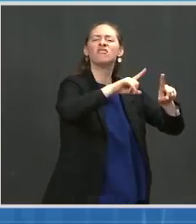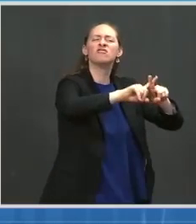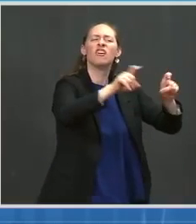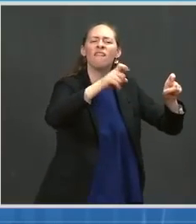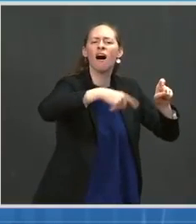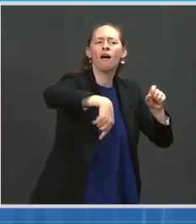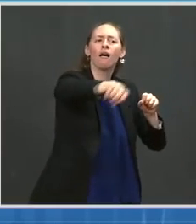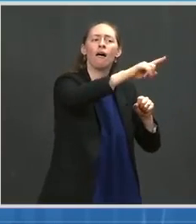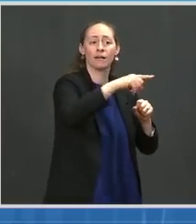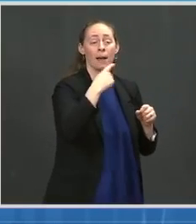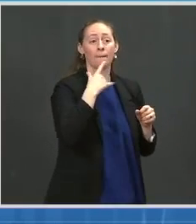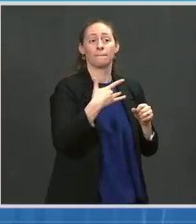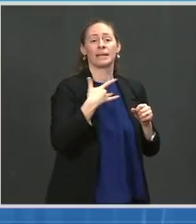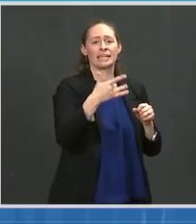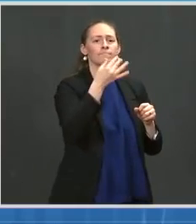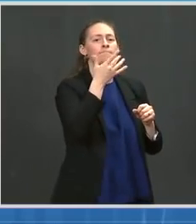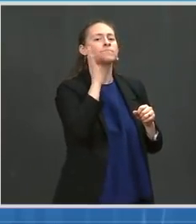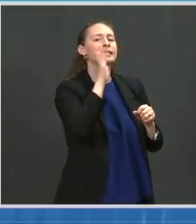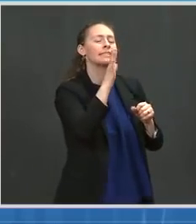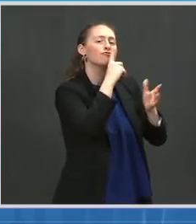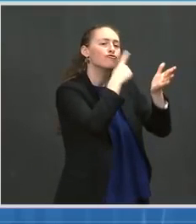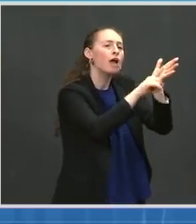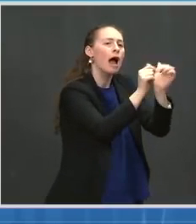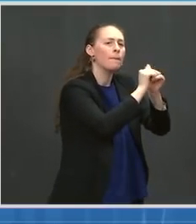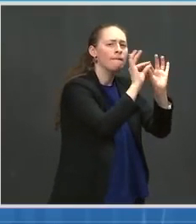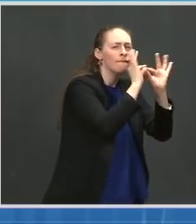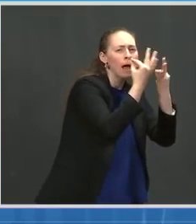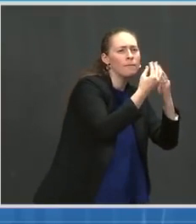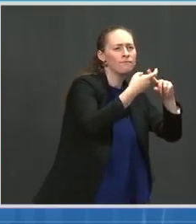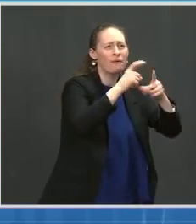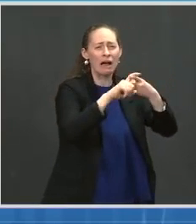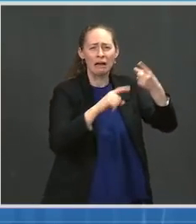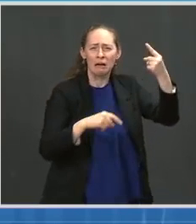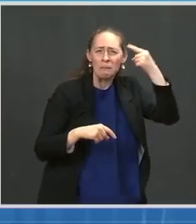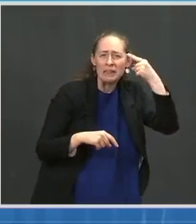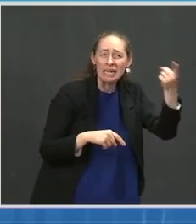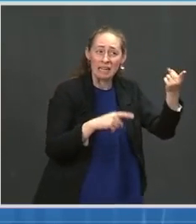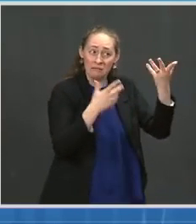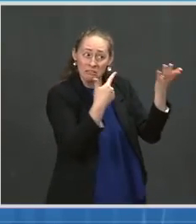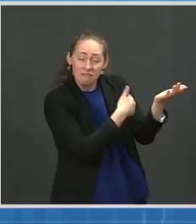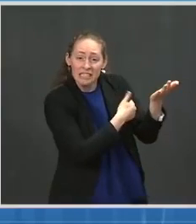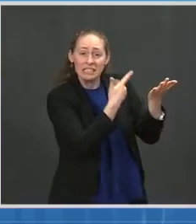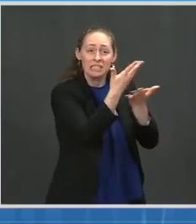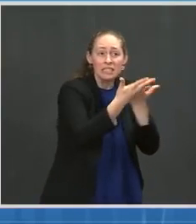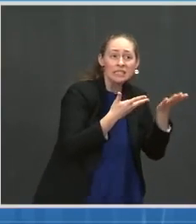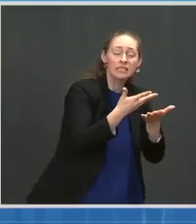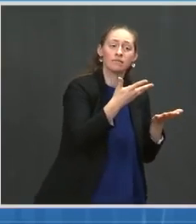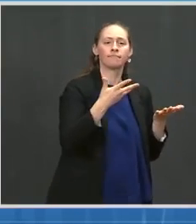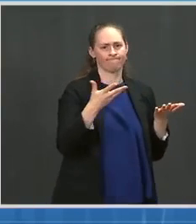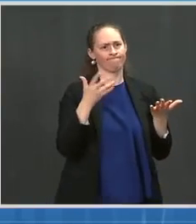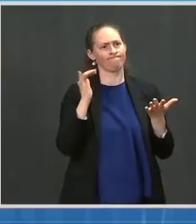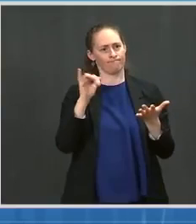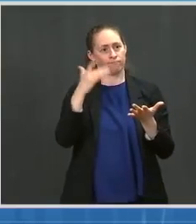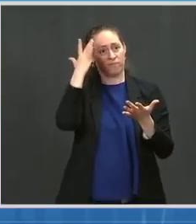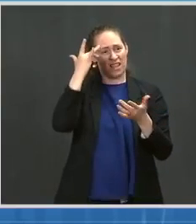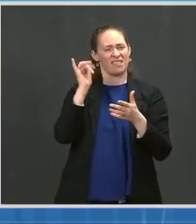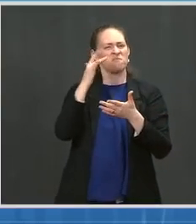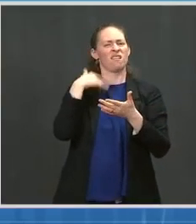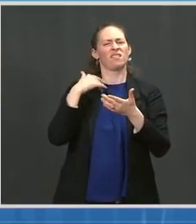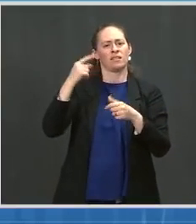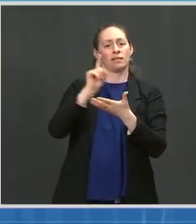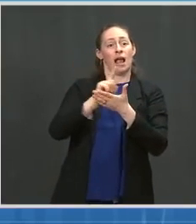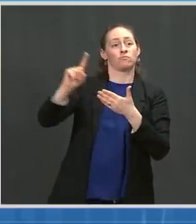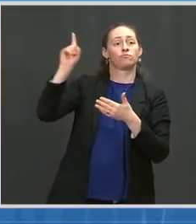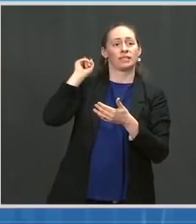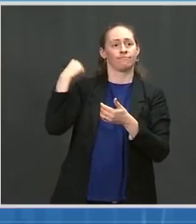to family or friends about whether to get vaccinated. That's why last week we launched the COVID-19 Community Corps, and we're